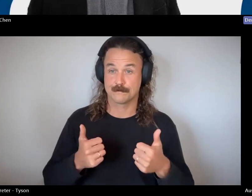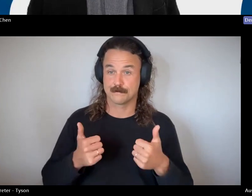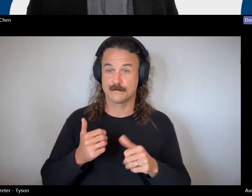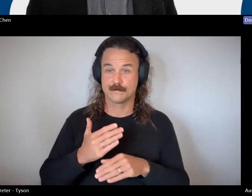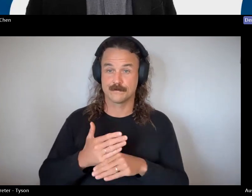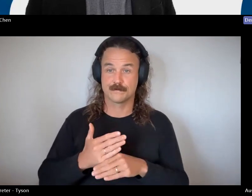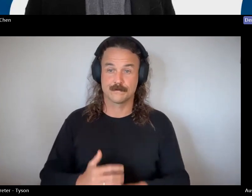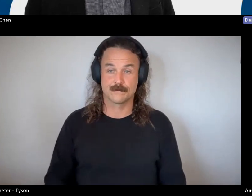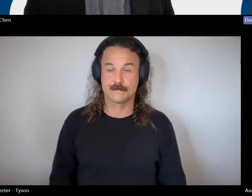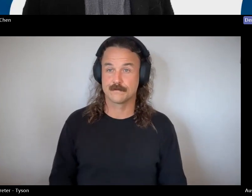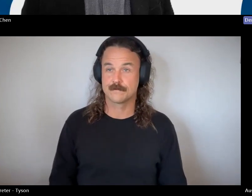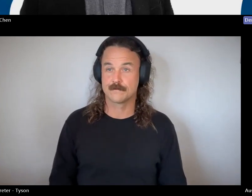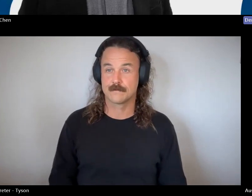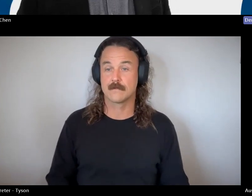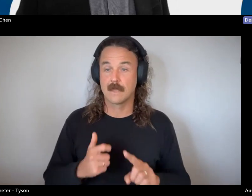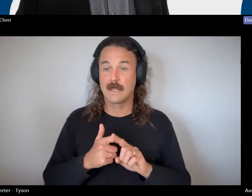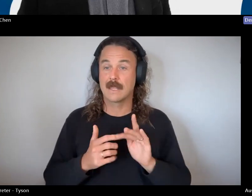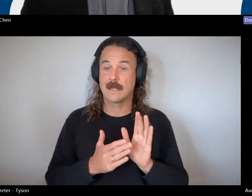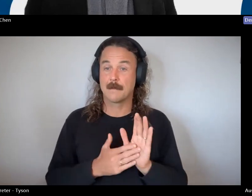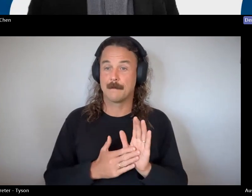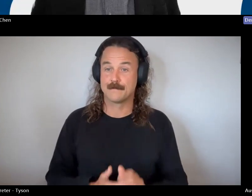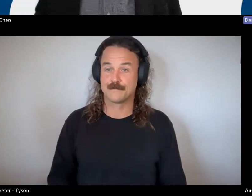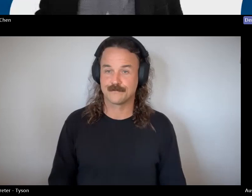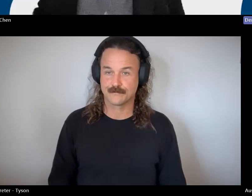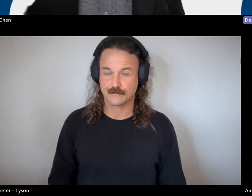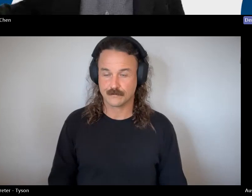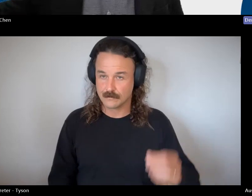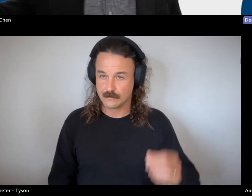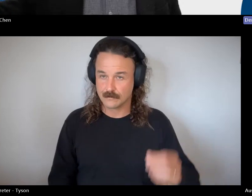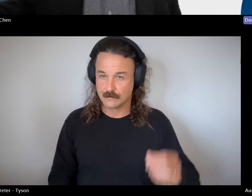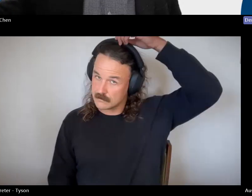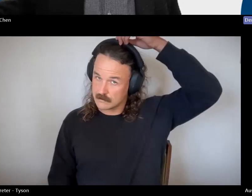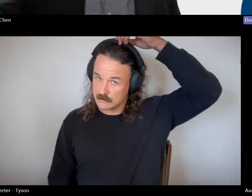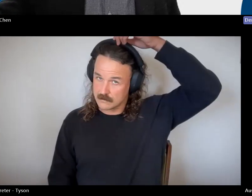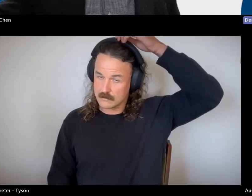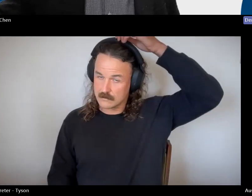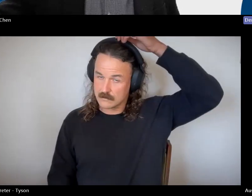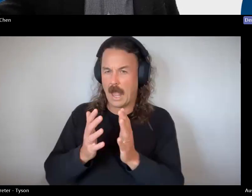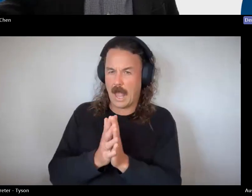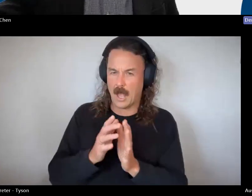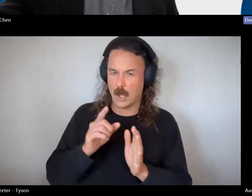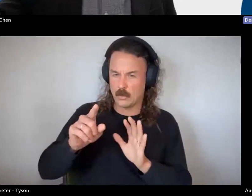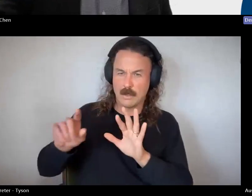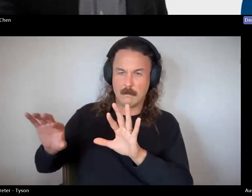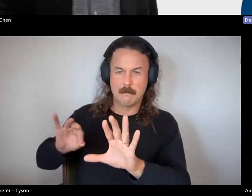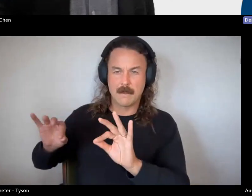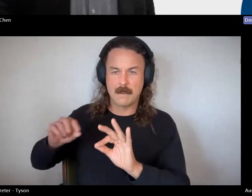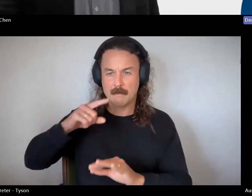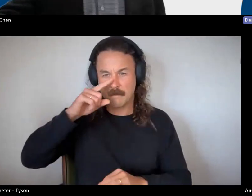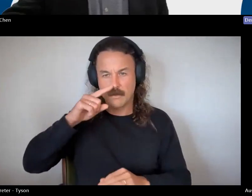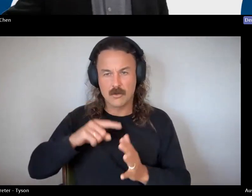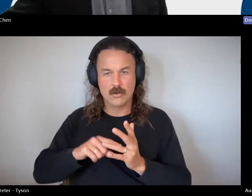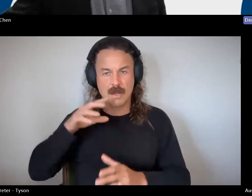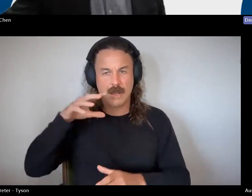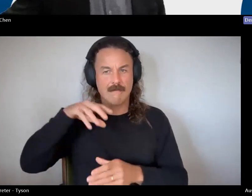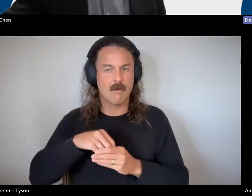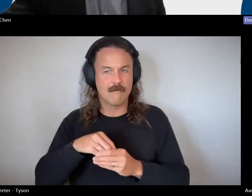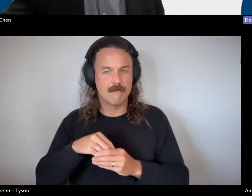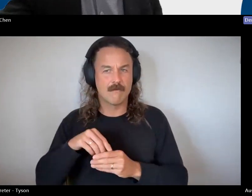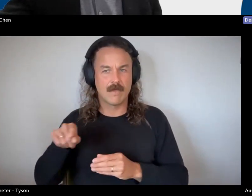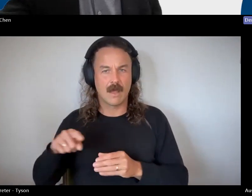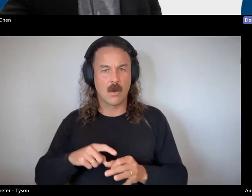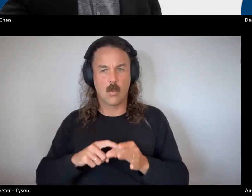one. How were participants recruited to engage in the qualitative components? So maybe you can answer from the